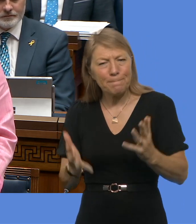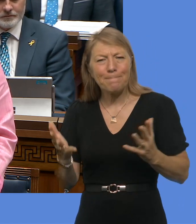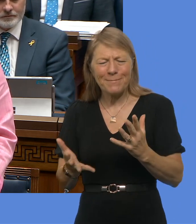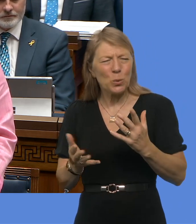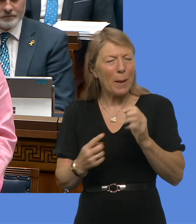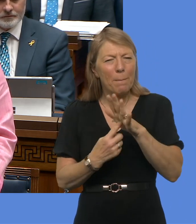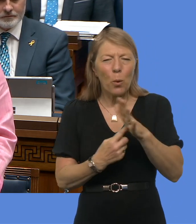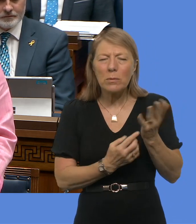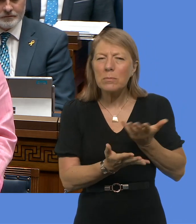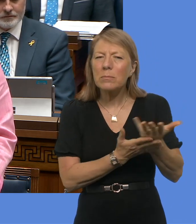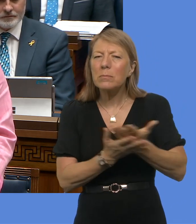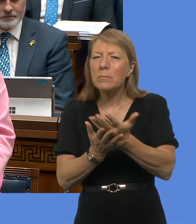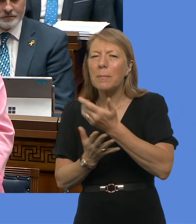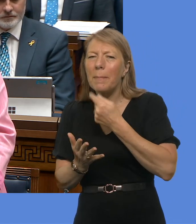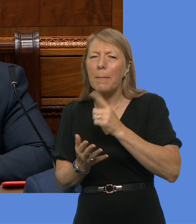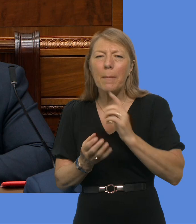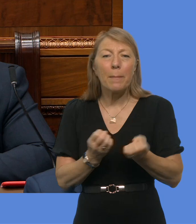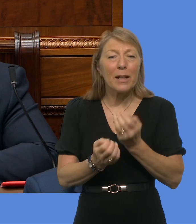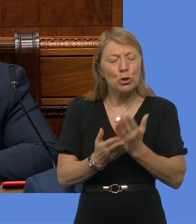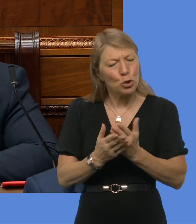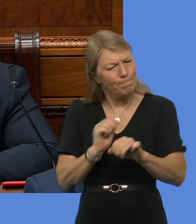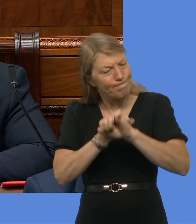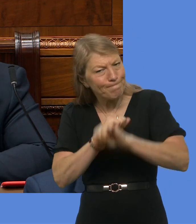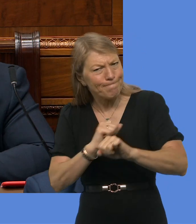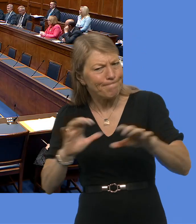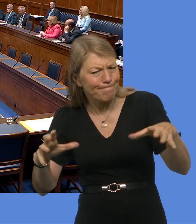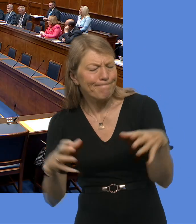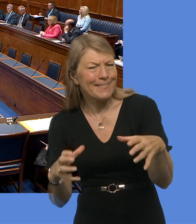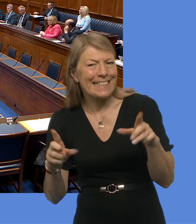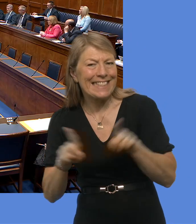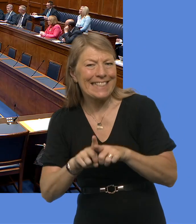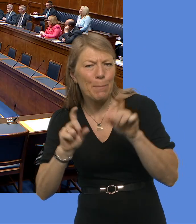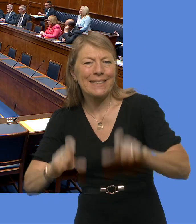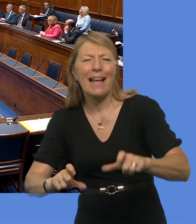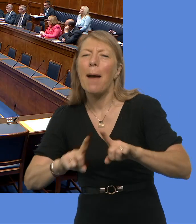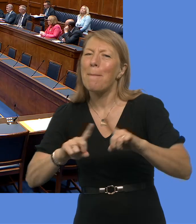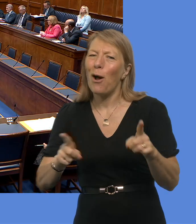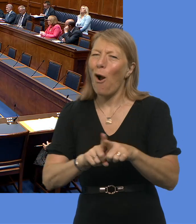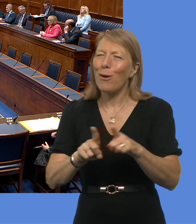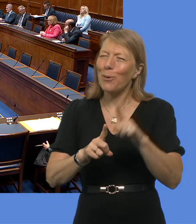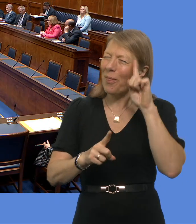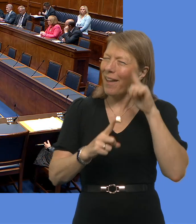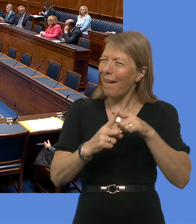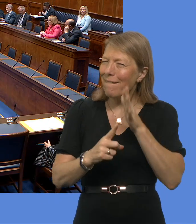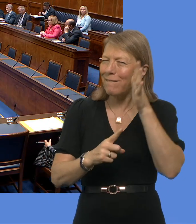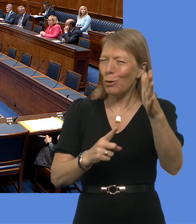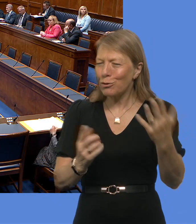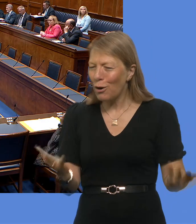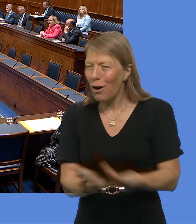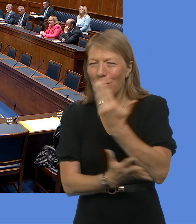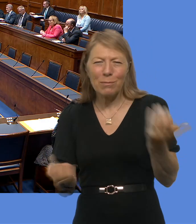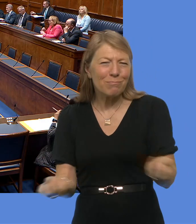find an agreed way forward, and I hope that we can. We now move to topical questions. I call Matthew Till.